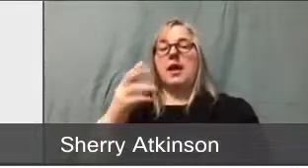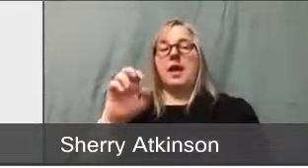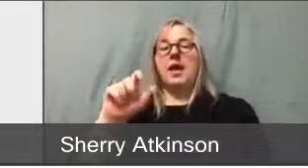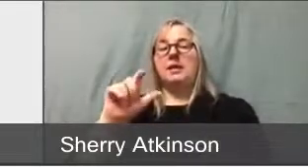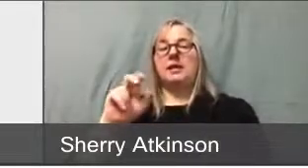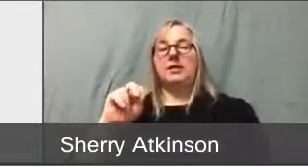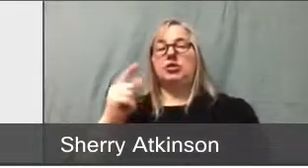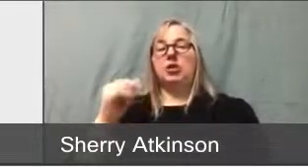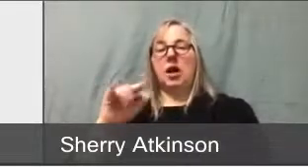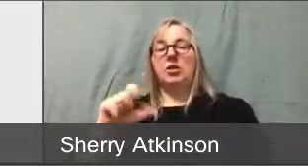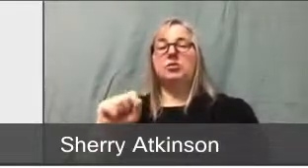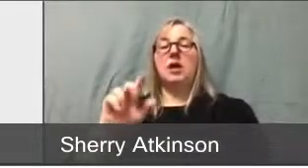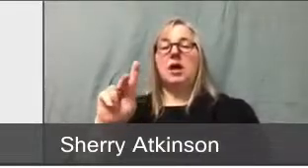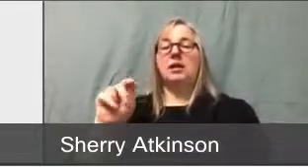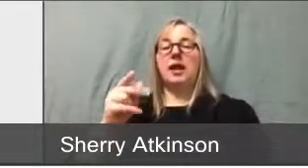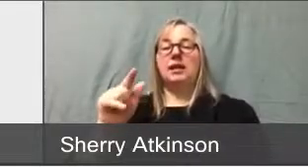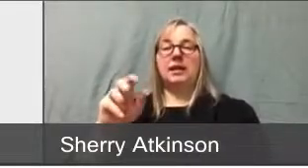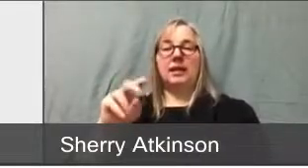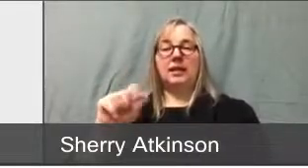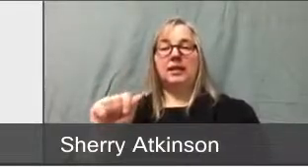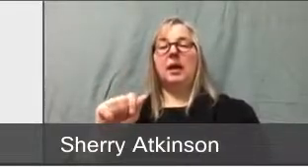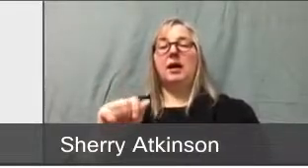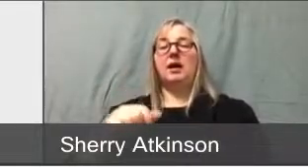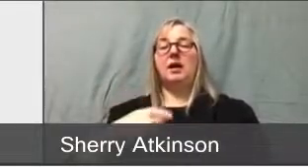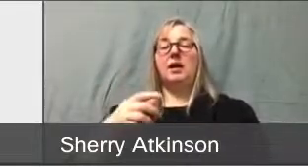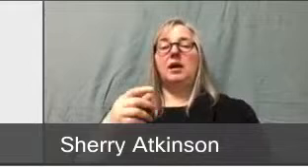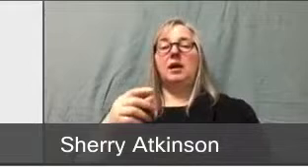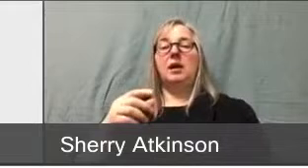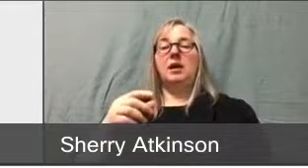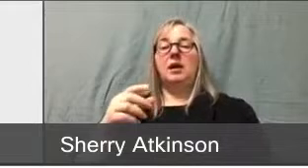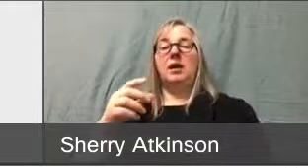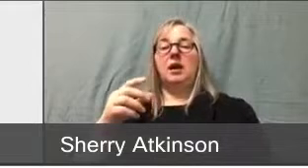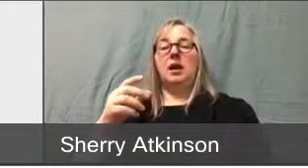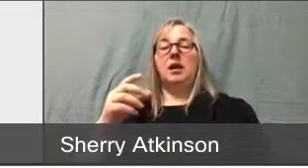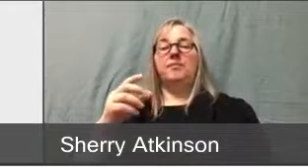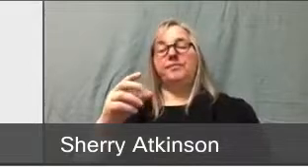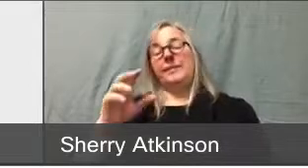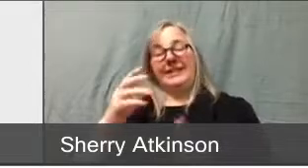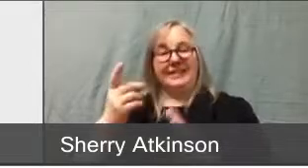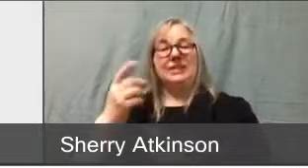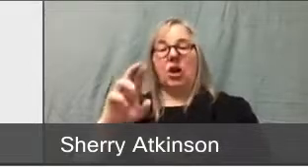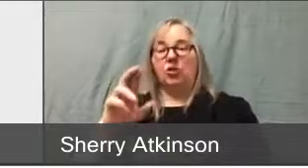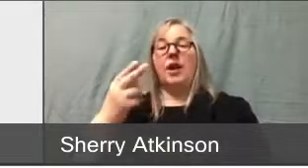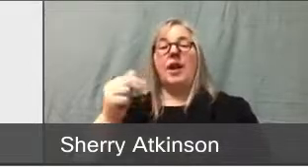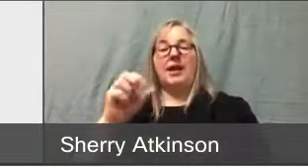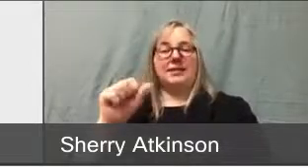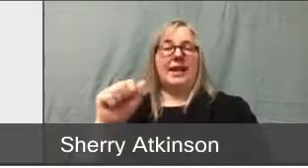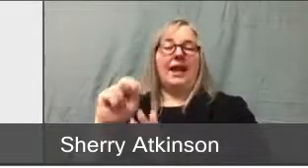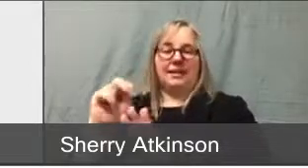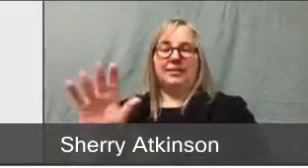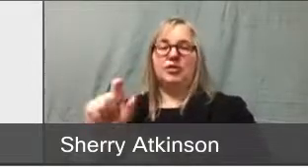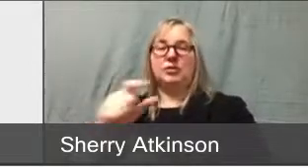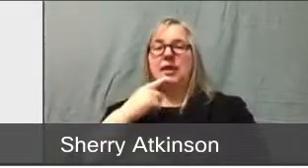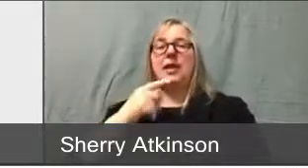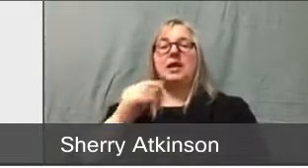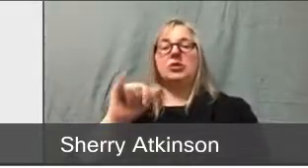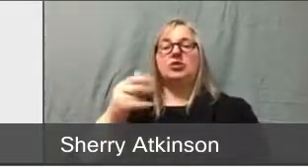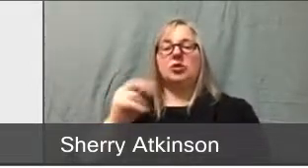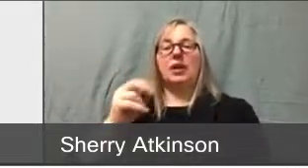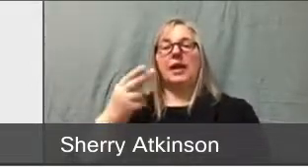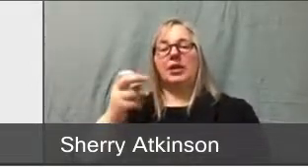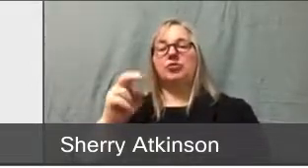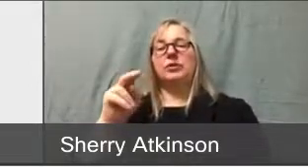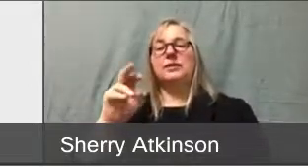Canada, John, Dr. Hassan, John Hendrickson, Cleveland, Steve